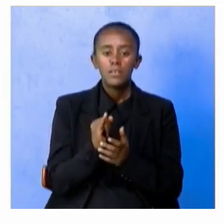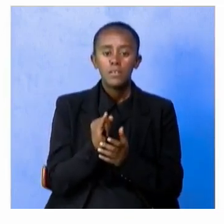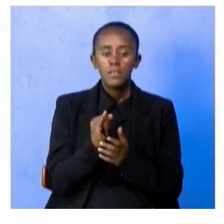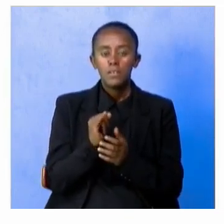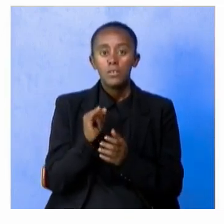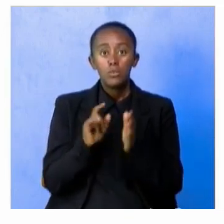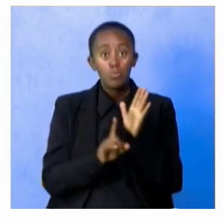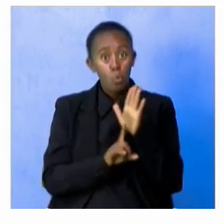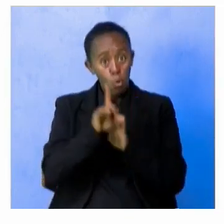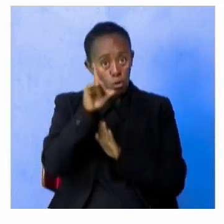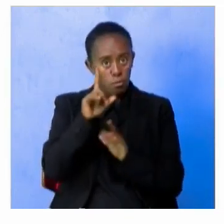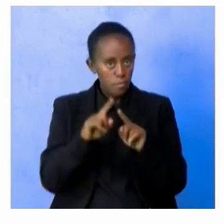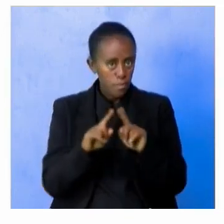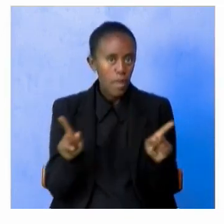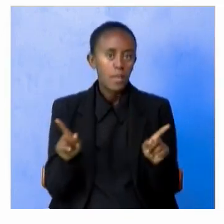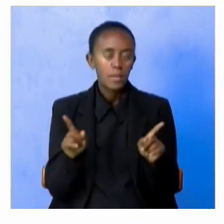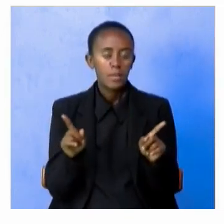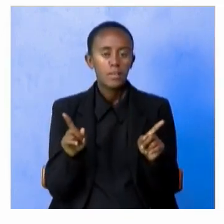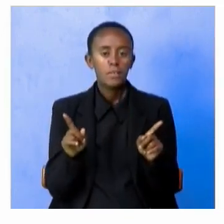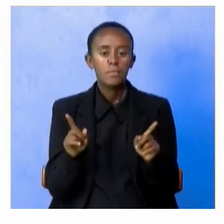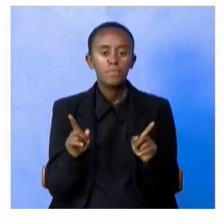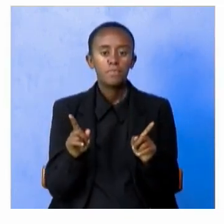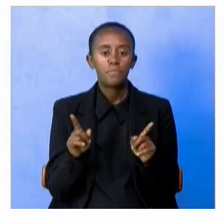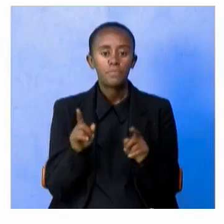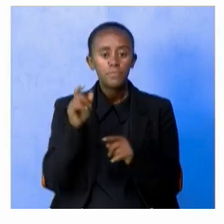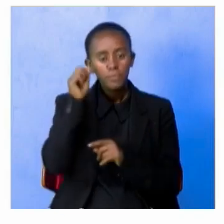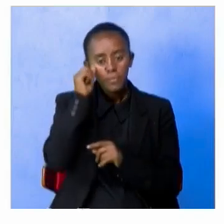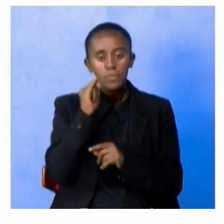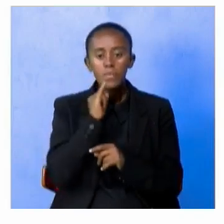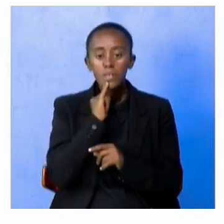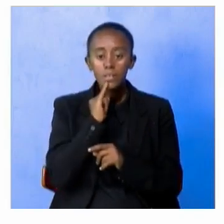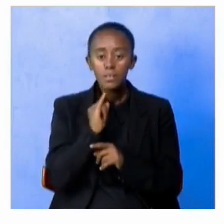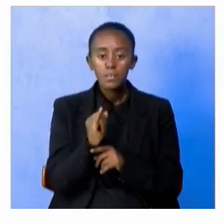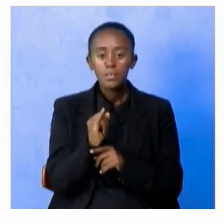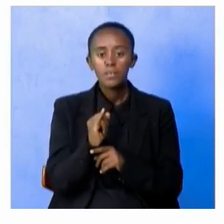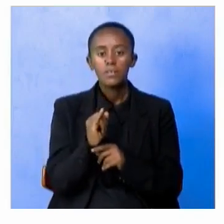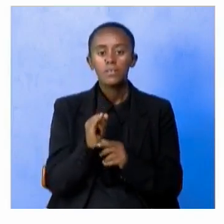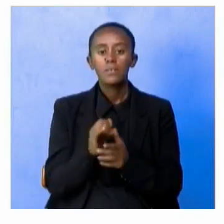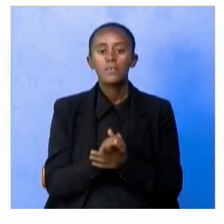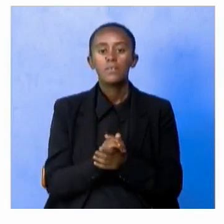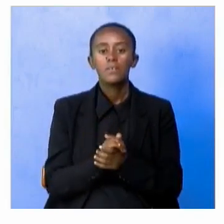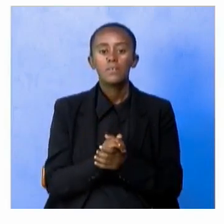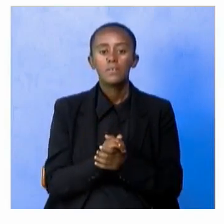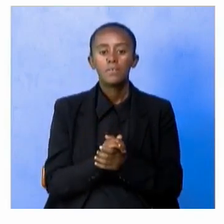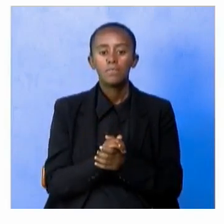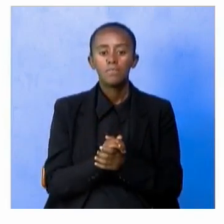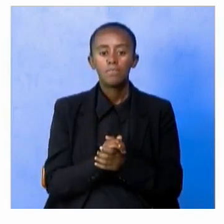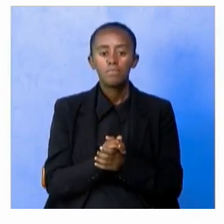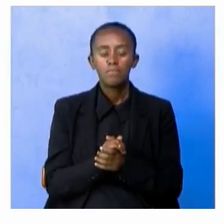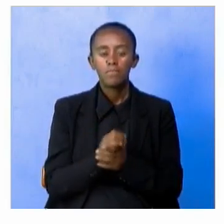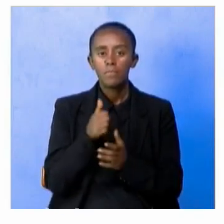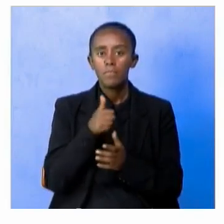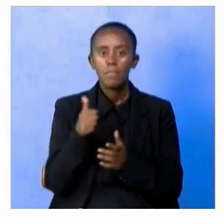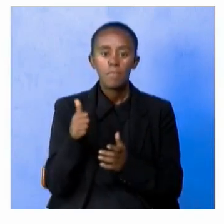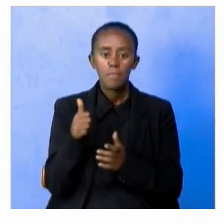comma, but he is a bad